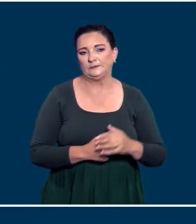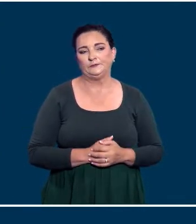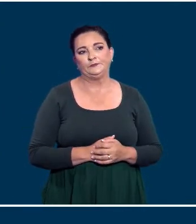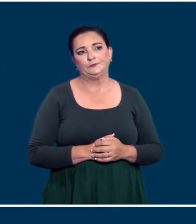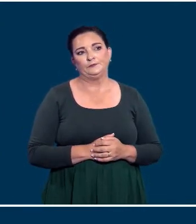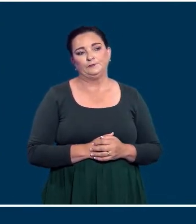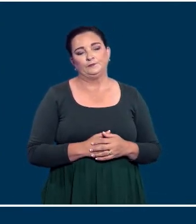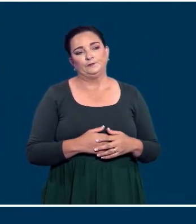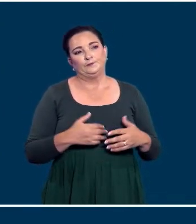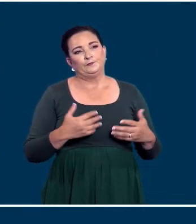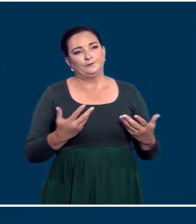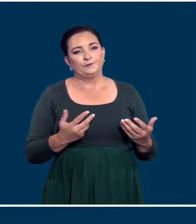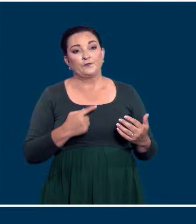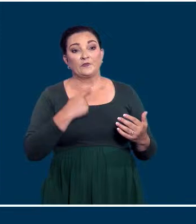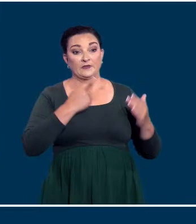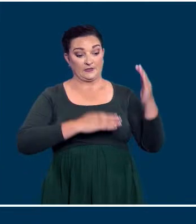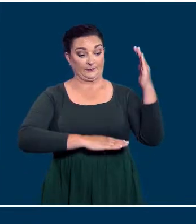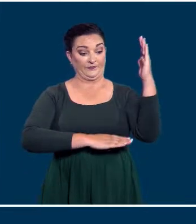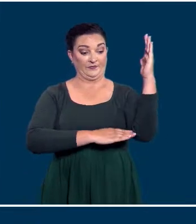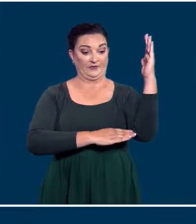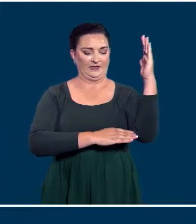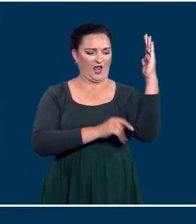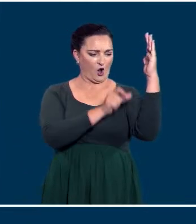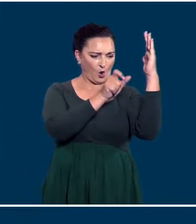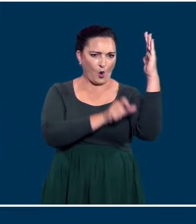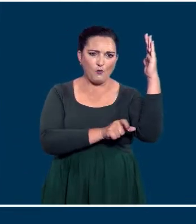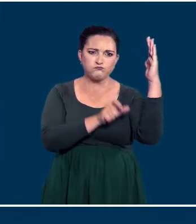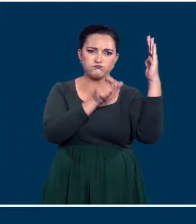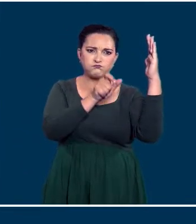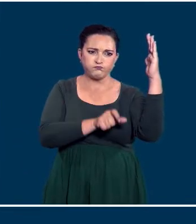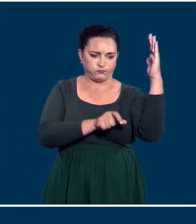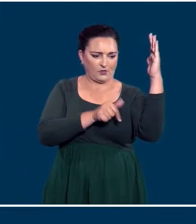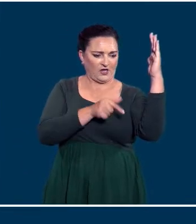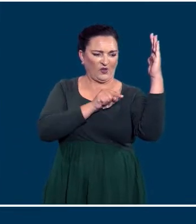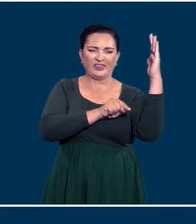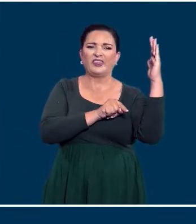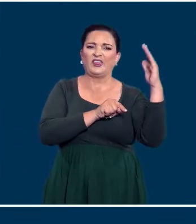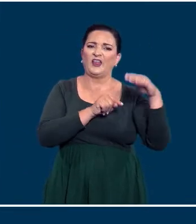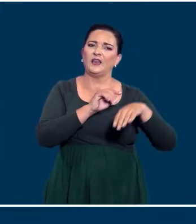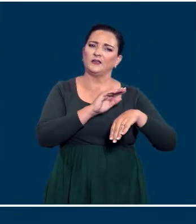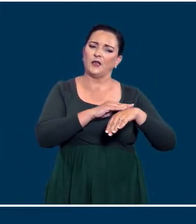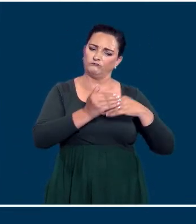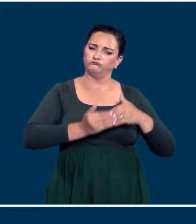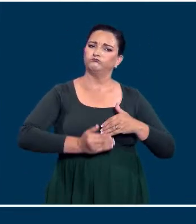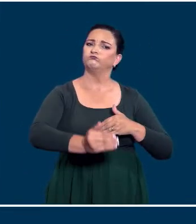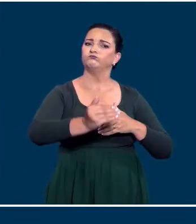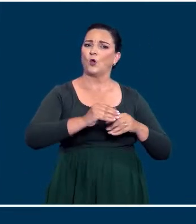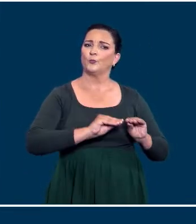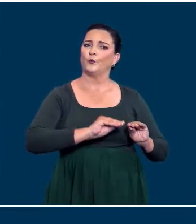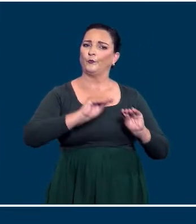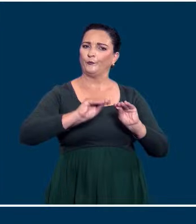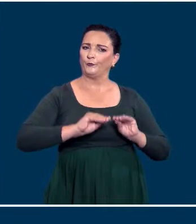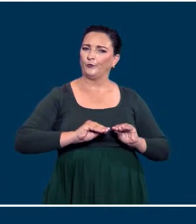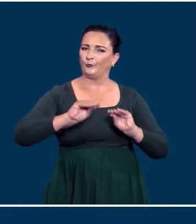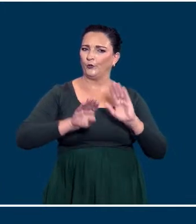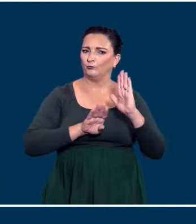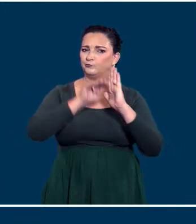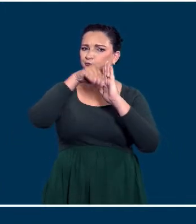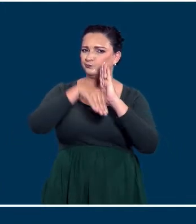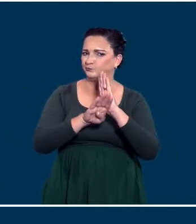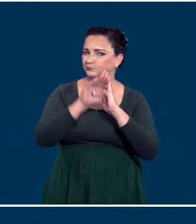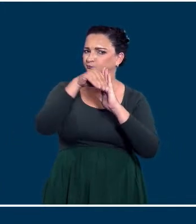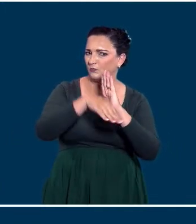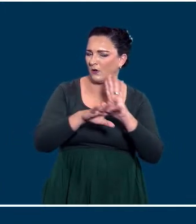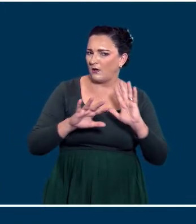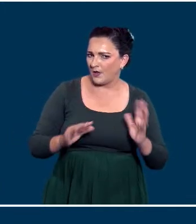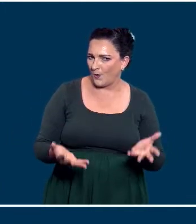In essence, it comes from components and how they have moved over time. It also comes from a turning point